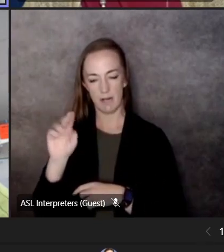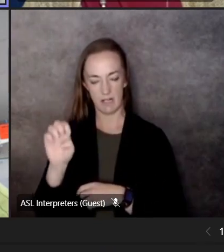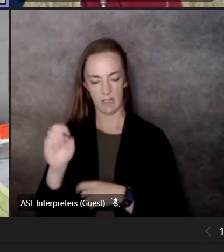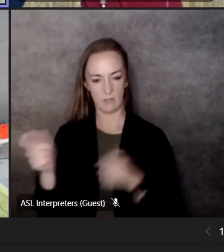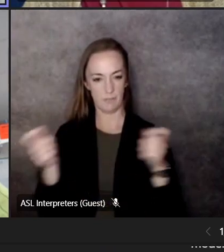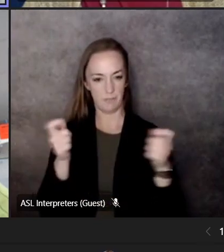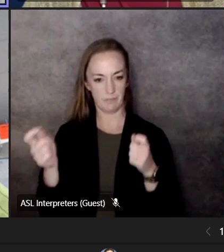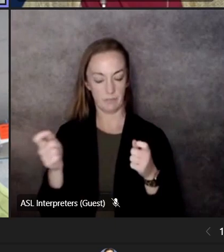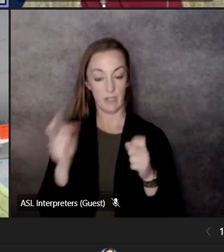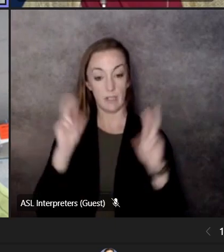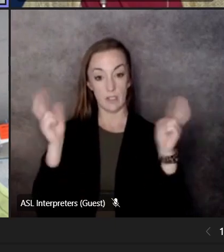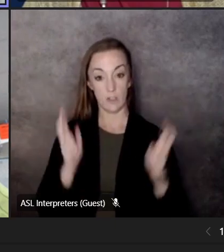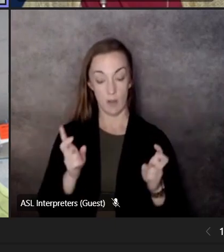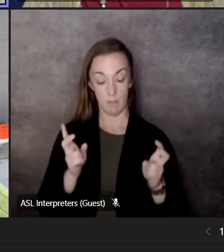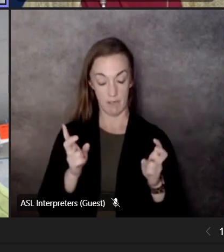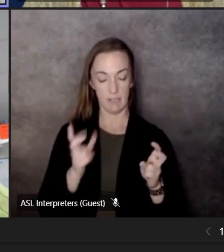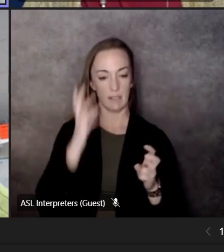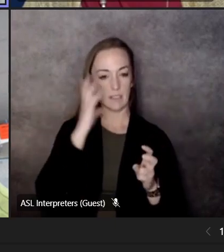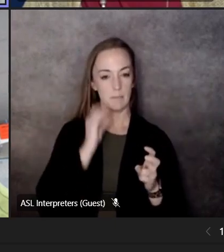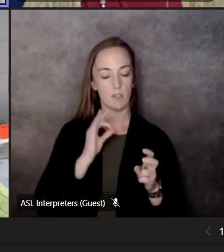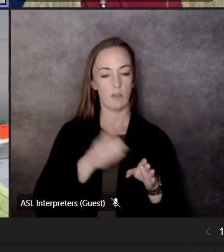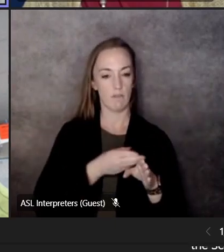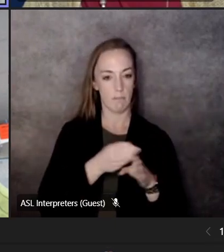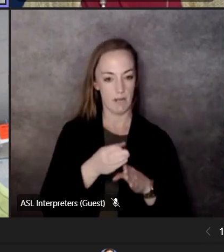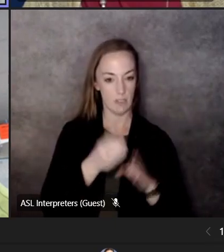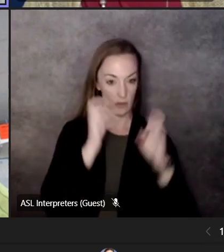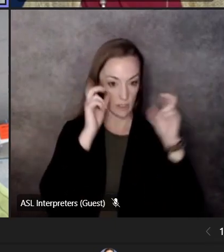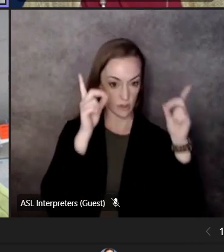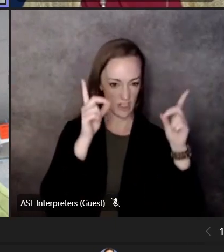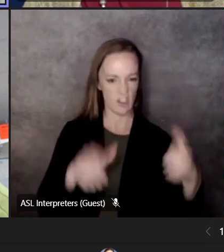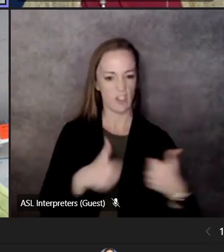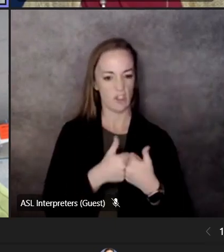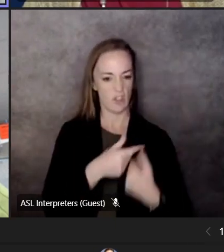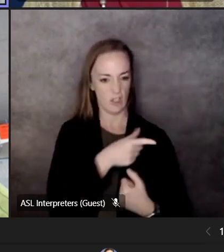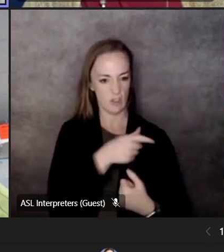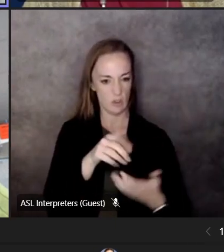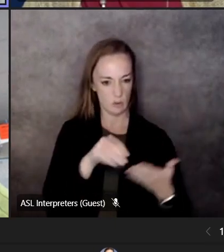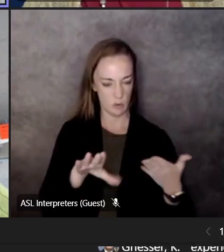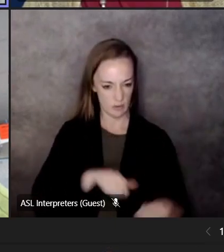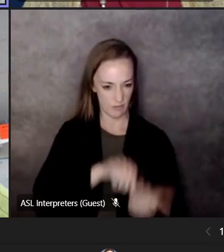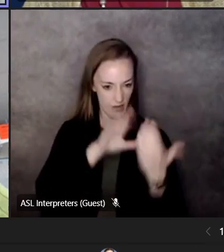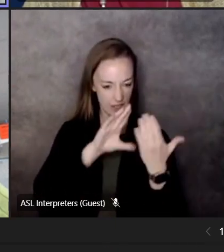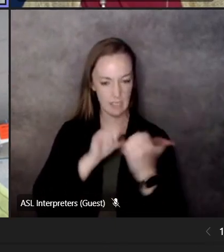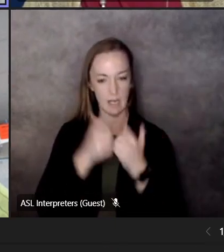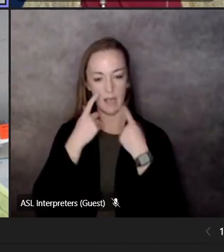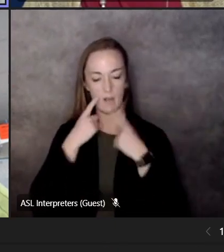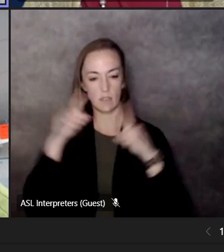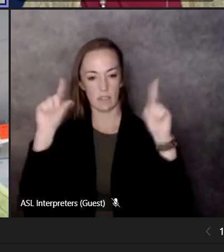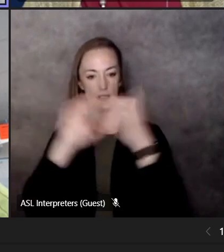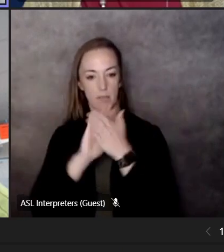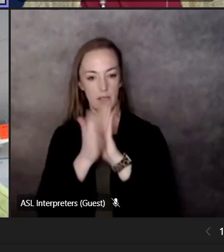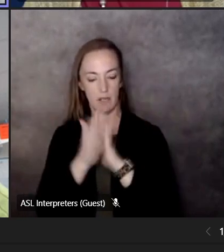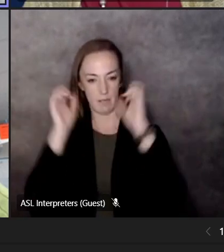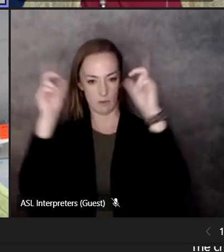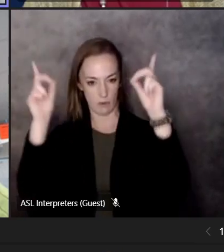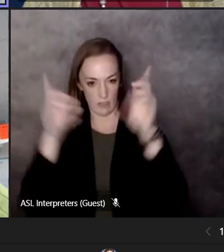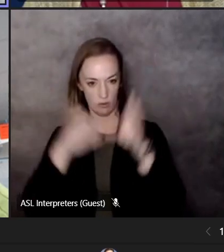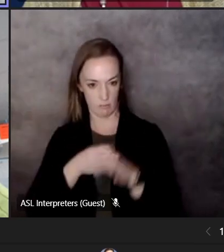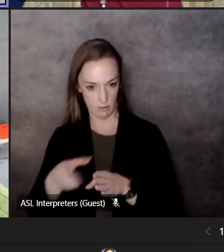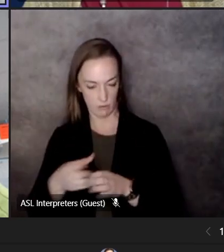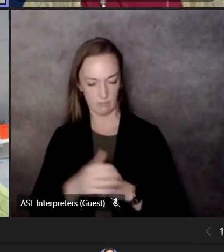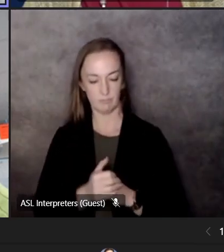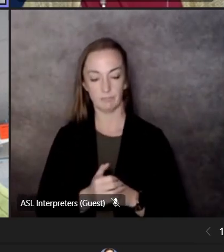education, the challenges students face, and how to succeed as an education major. The questions were composed by our